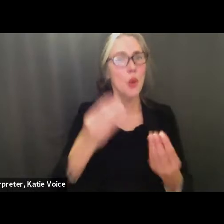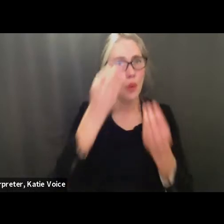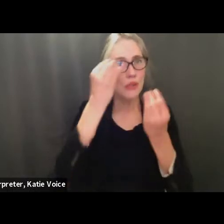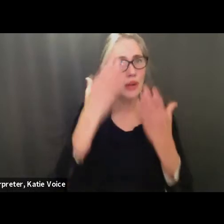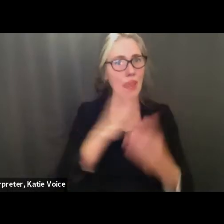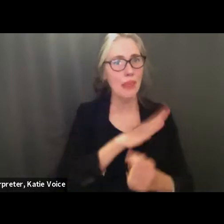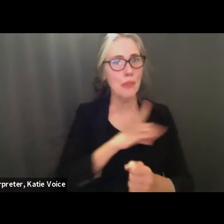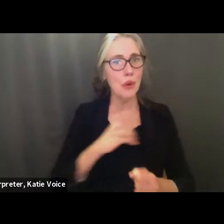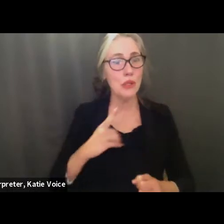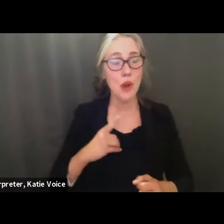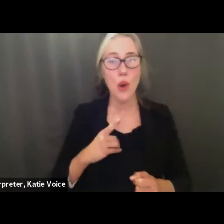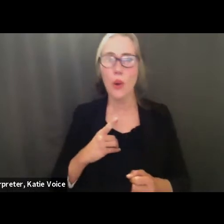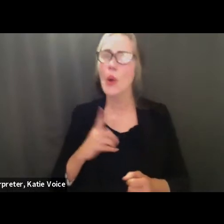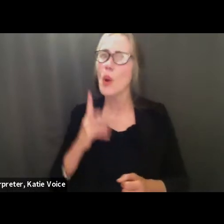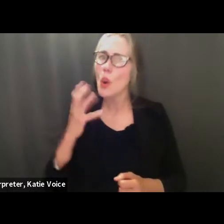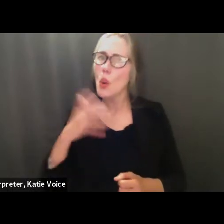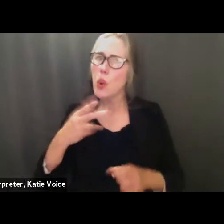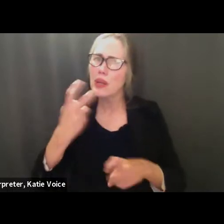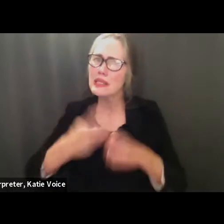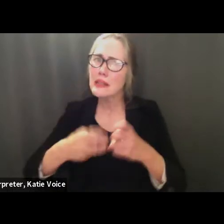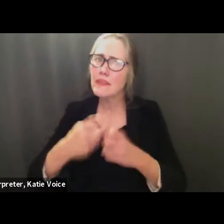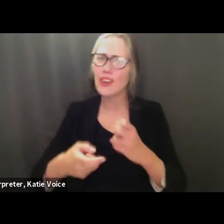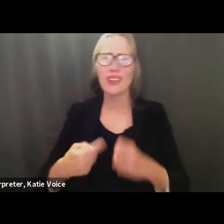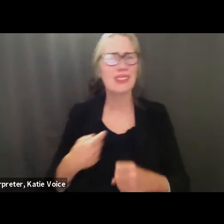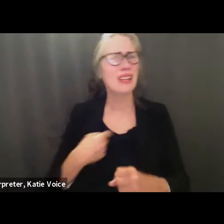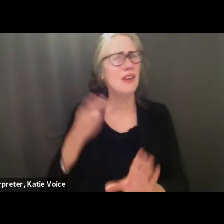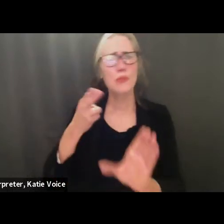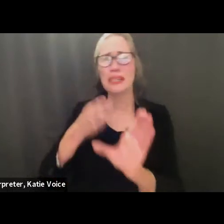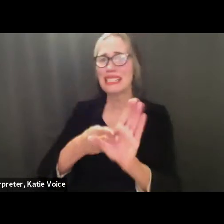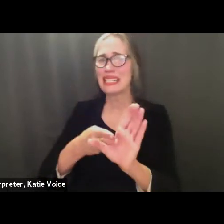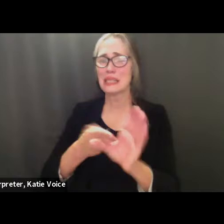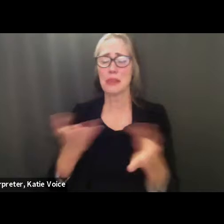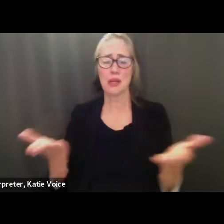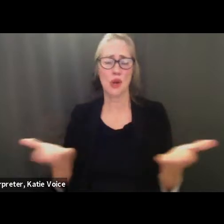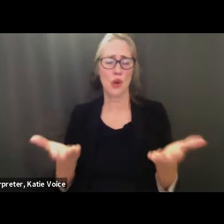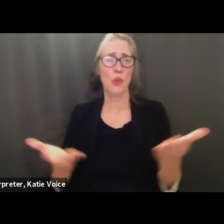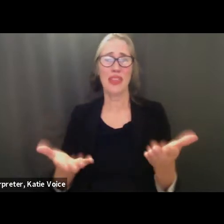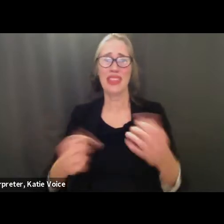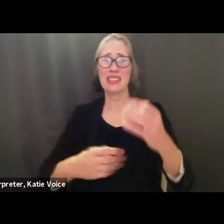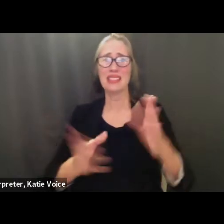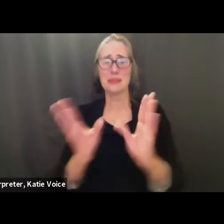that it was very difficult to participate. The structure of the meeting,